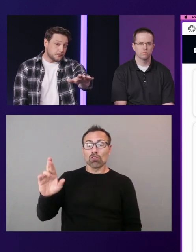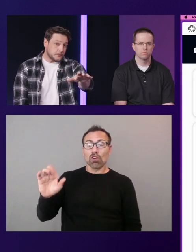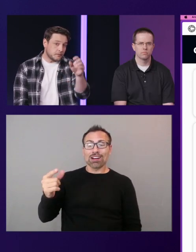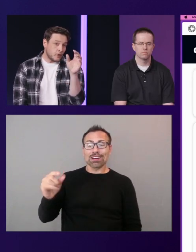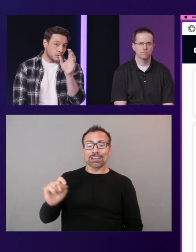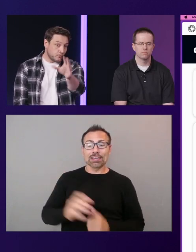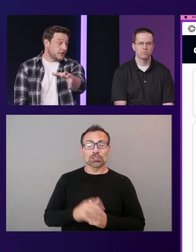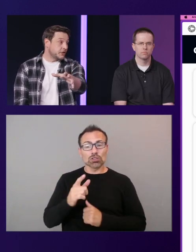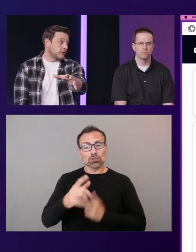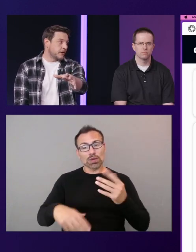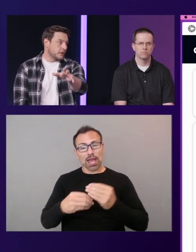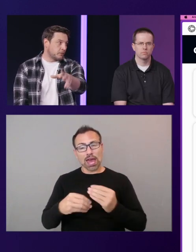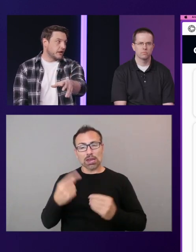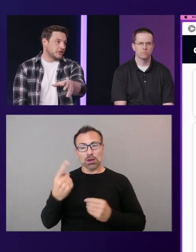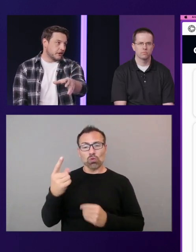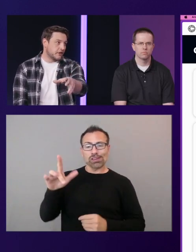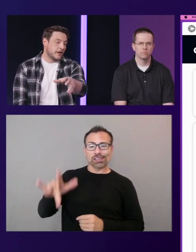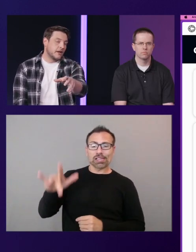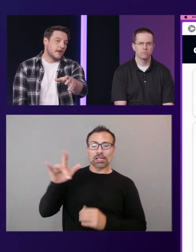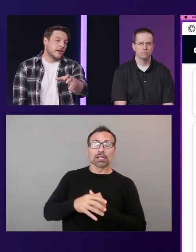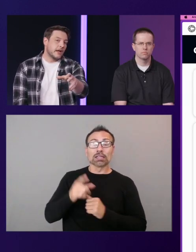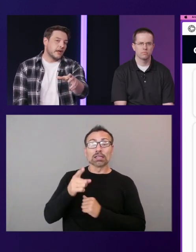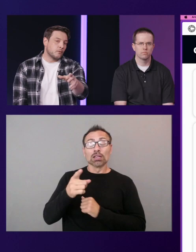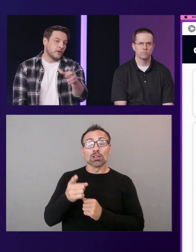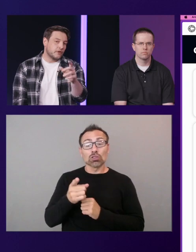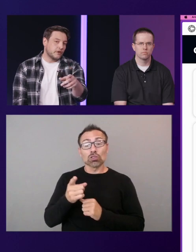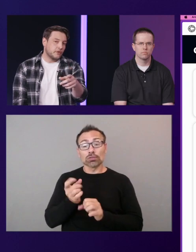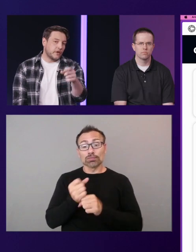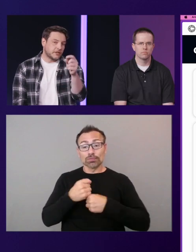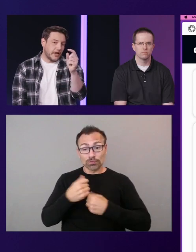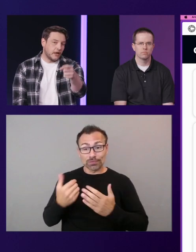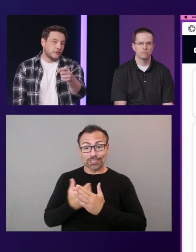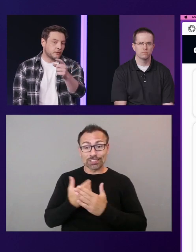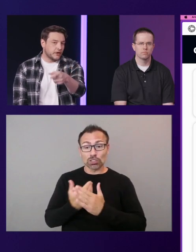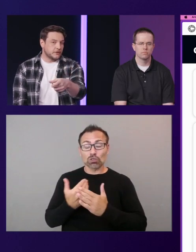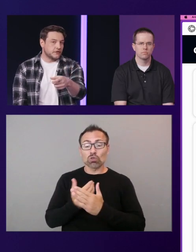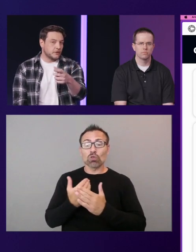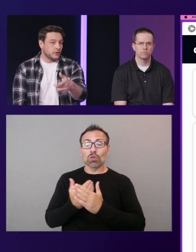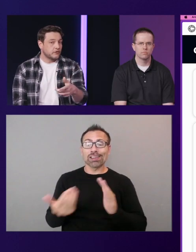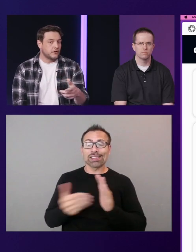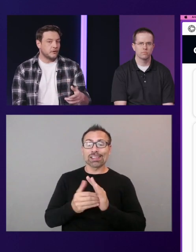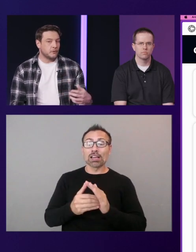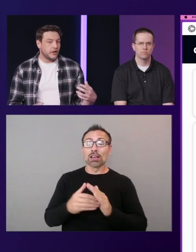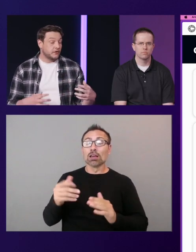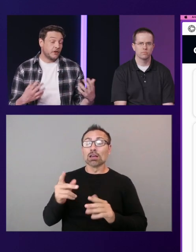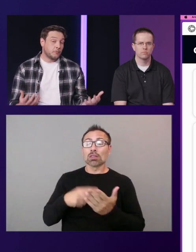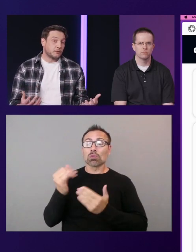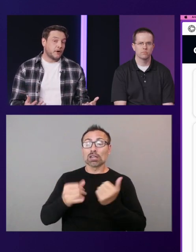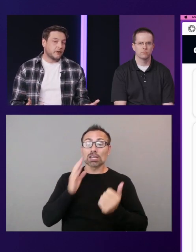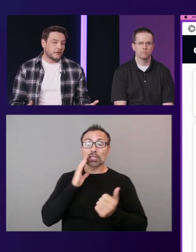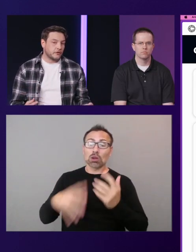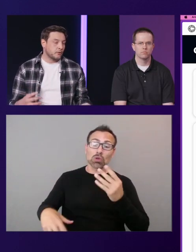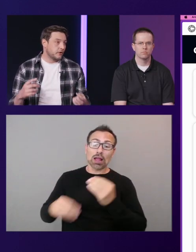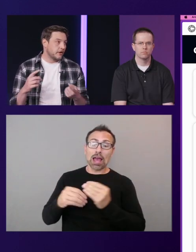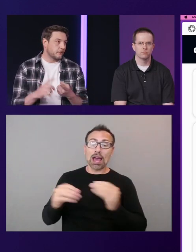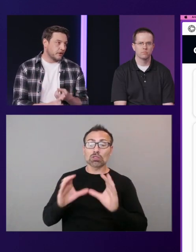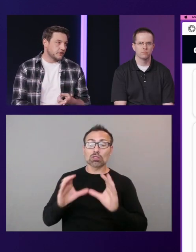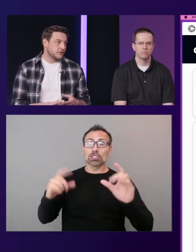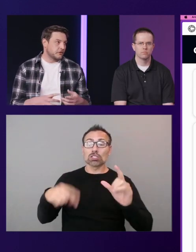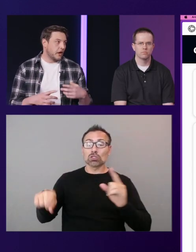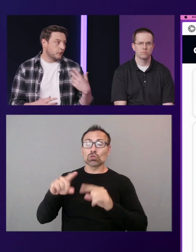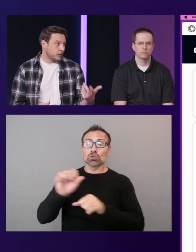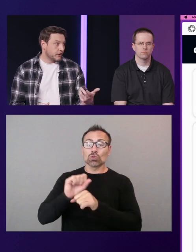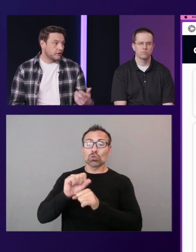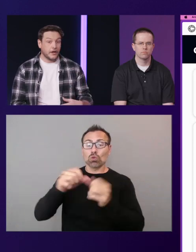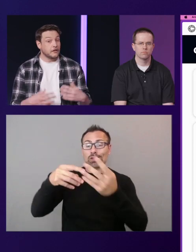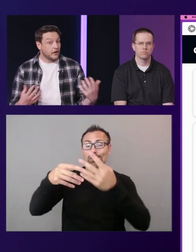click. We're regenerating the project. And what it's going to do is actually add those credentials to the workflow. And it's following best practices. So we're going to get